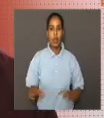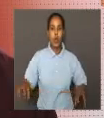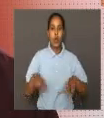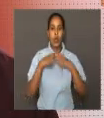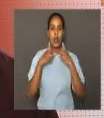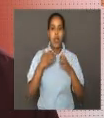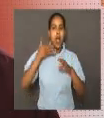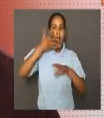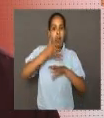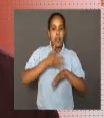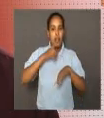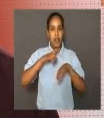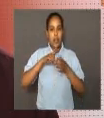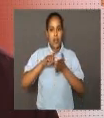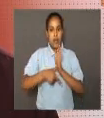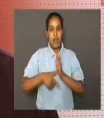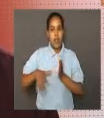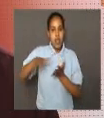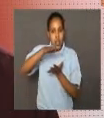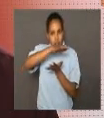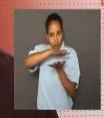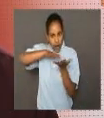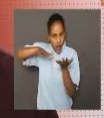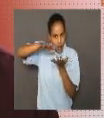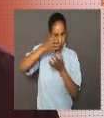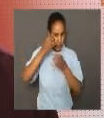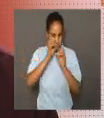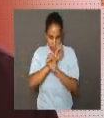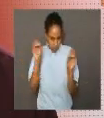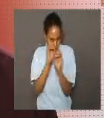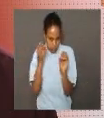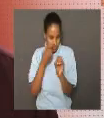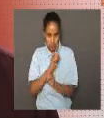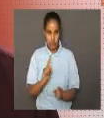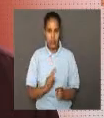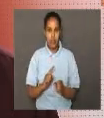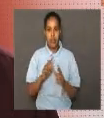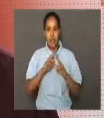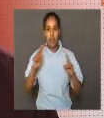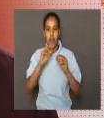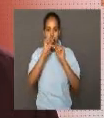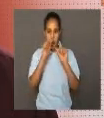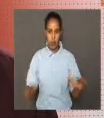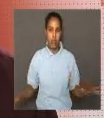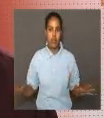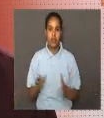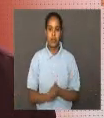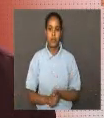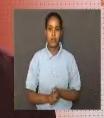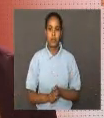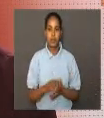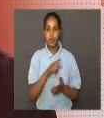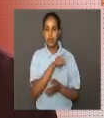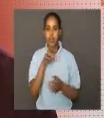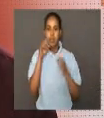Colloids often appear cloudy or opaque unless they are very dilute.